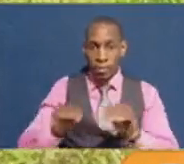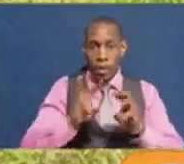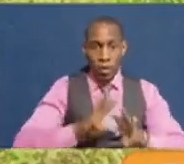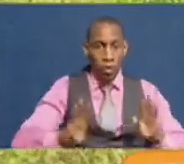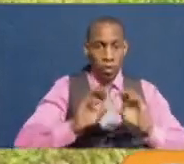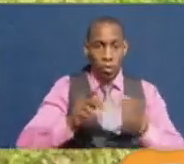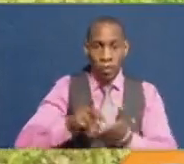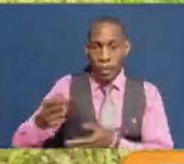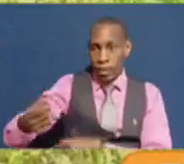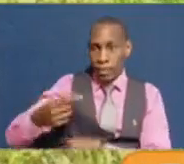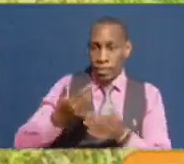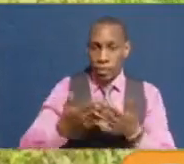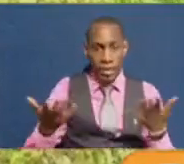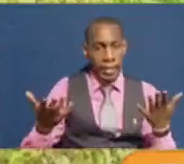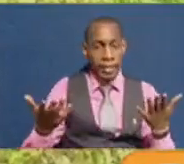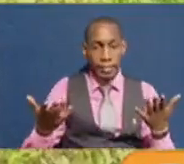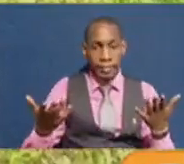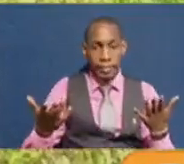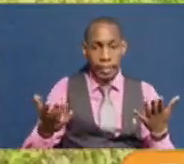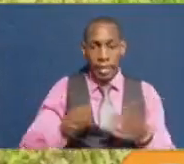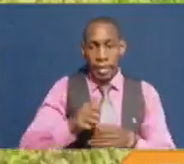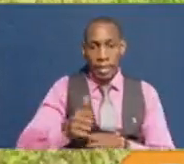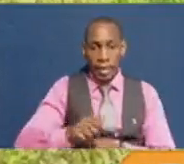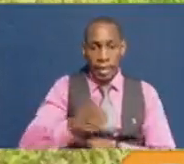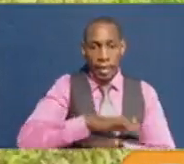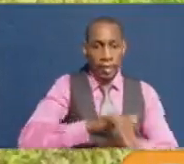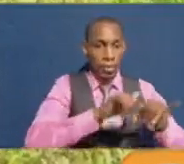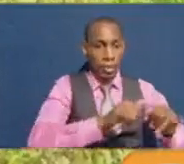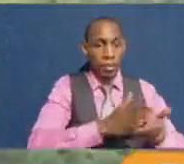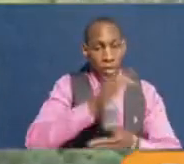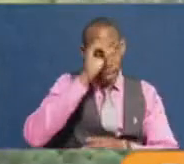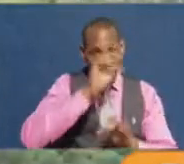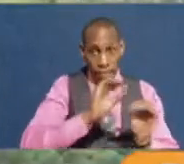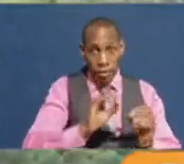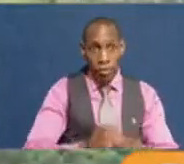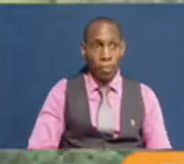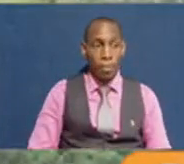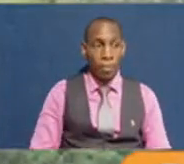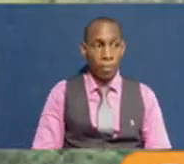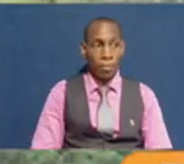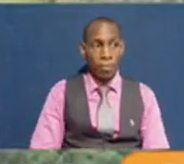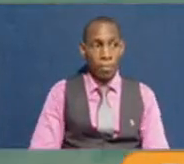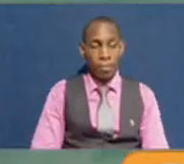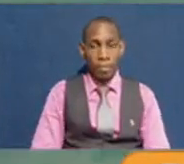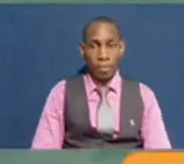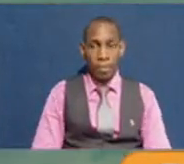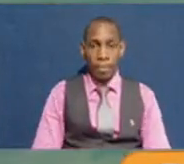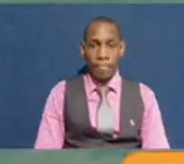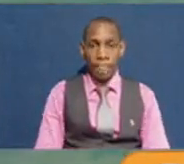any compensation or alternative settlement from the government. Brenda Wanga, Citizen TV, Nairobi.